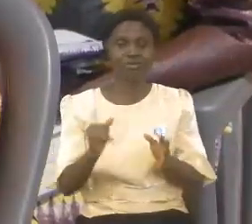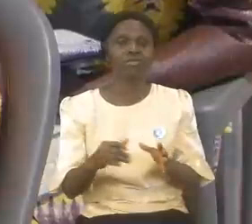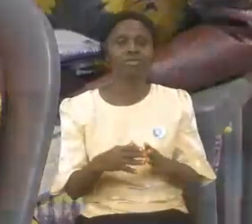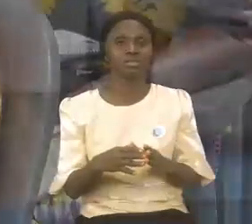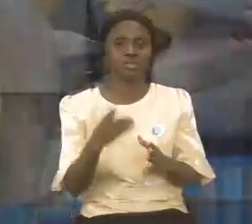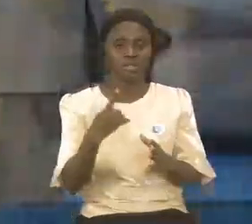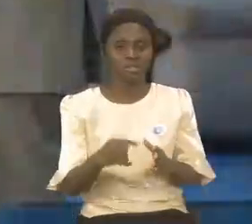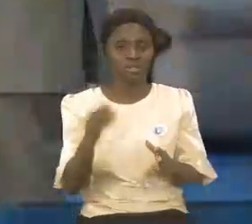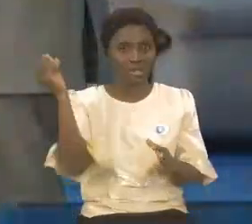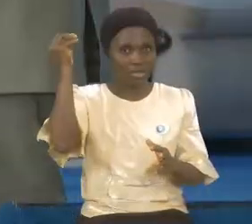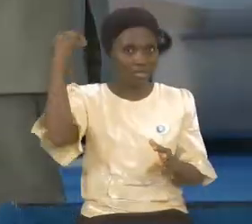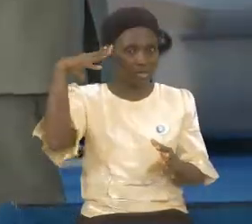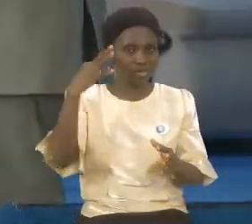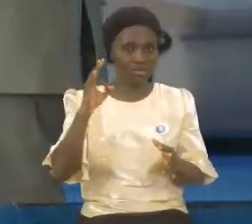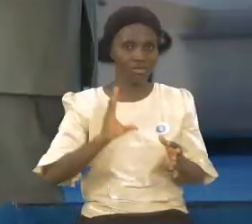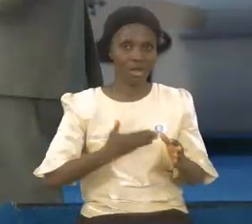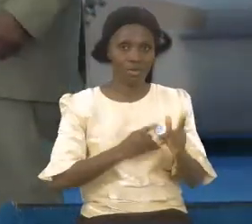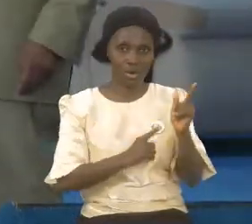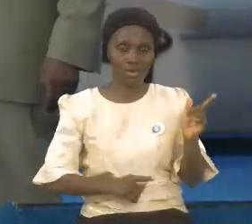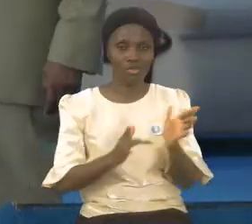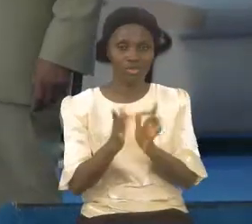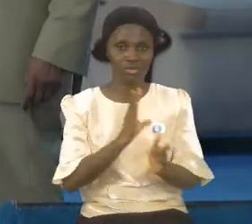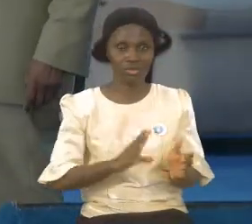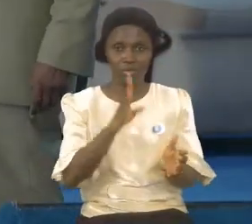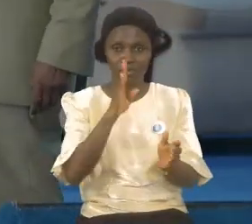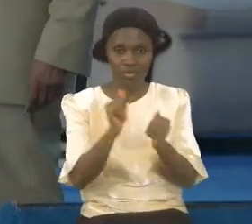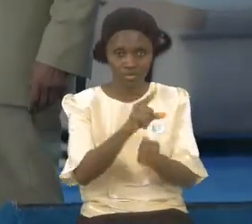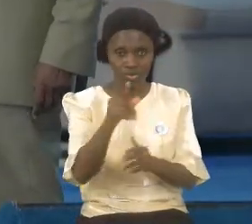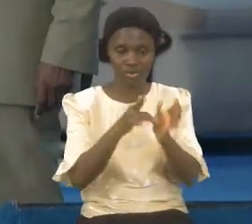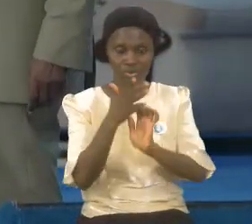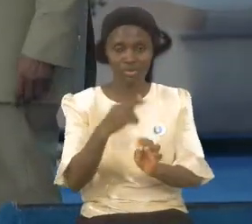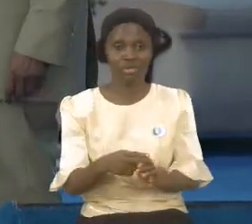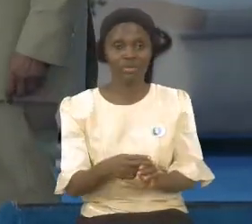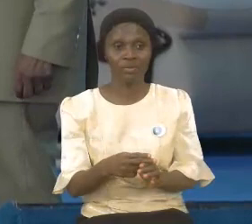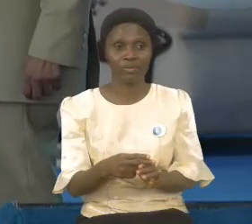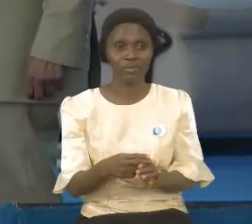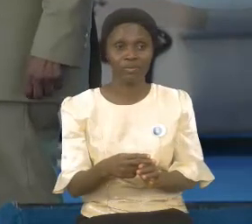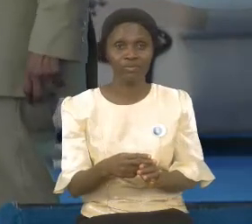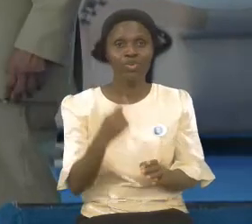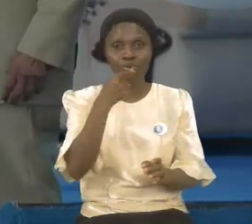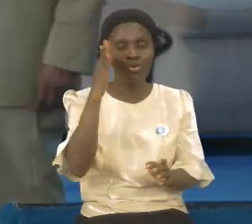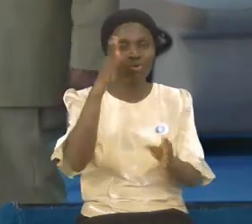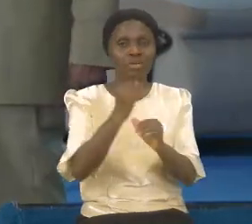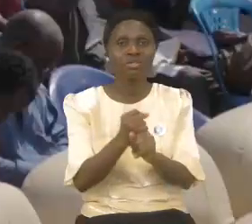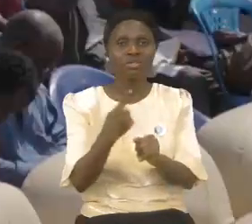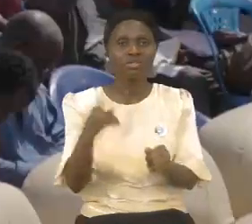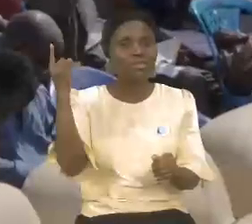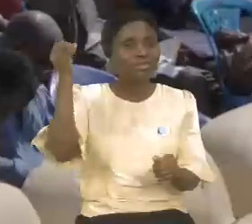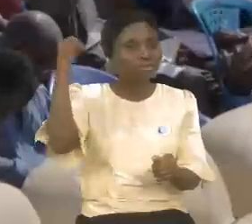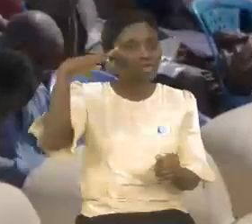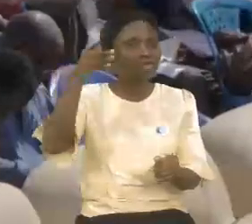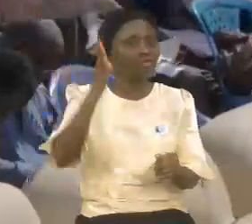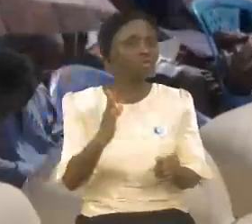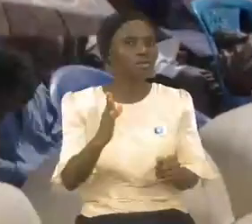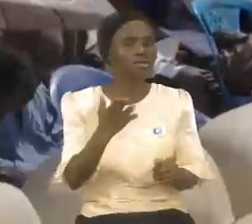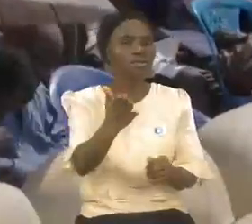Christ be with you. Amen. Who is the recipient of the grace of God there? the possessor of the grace